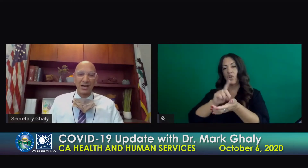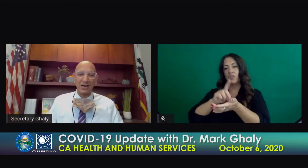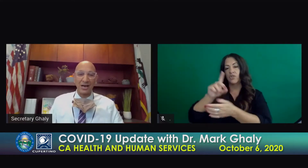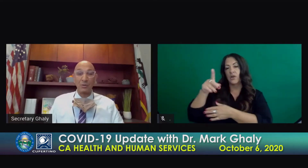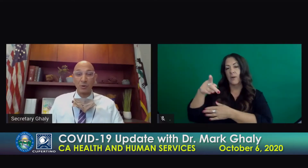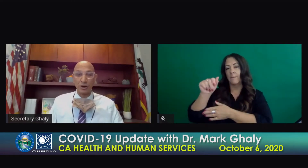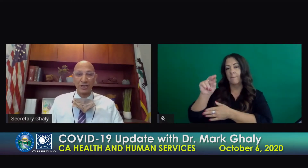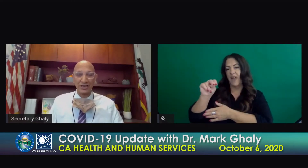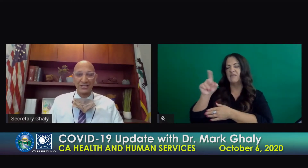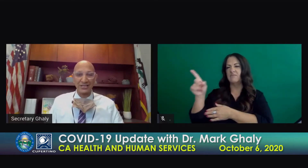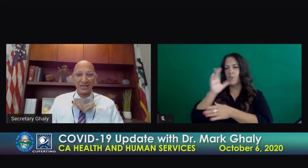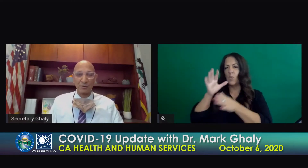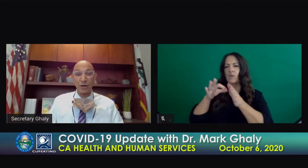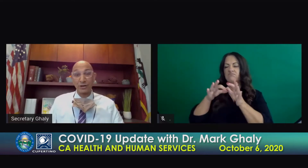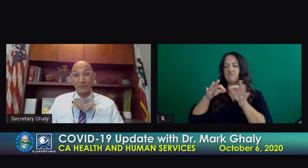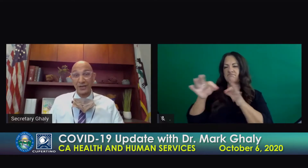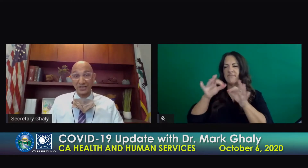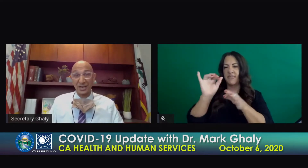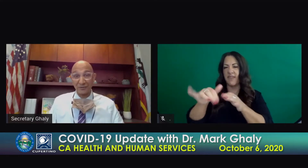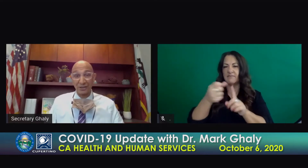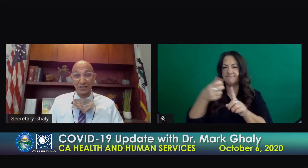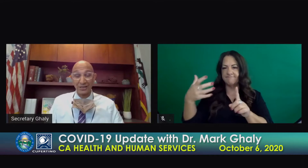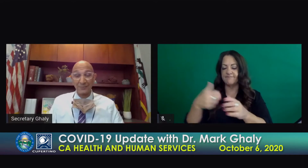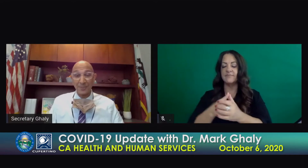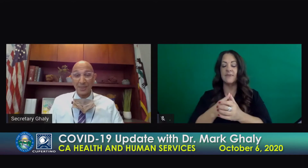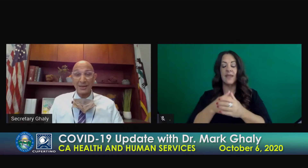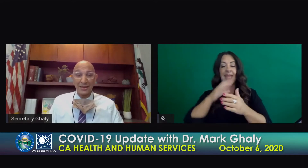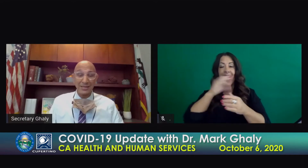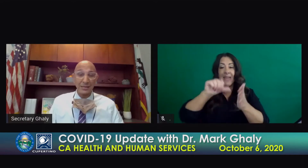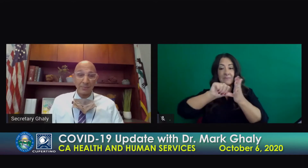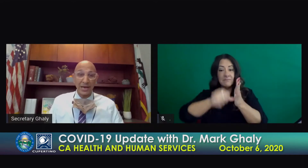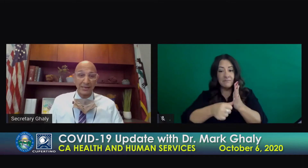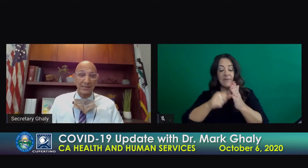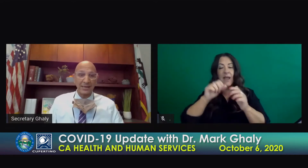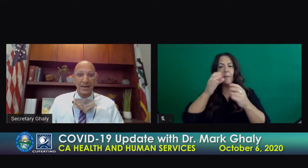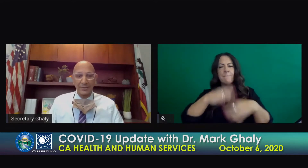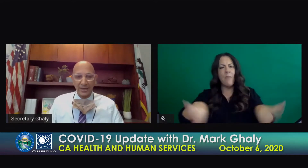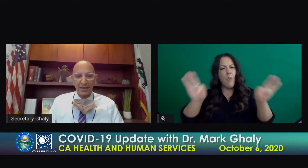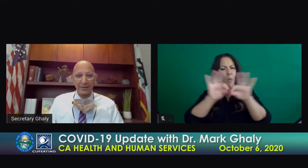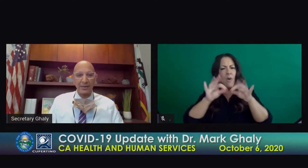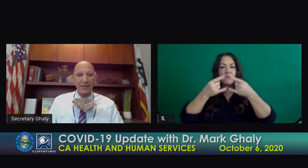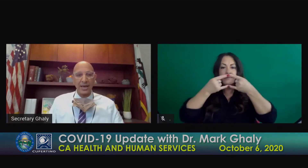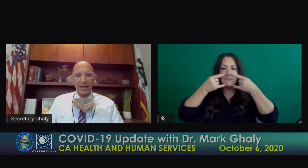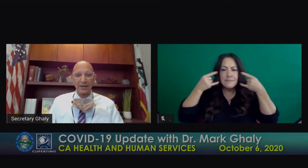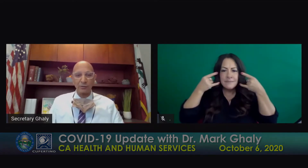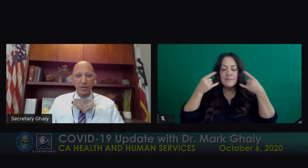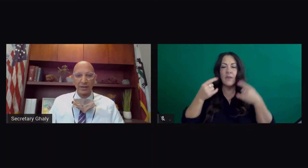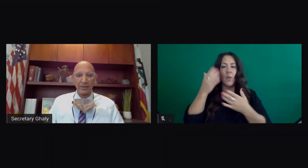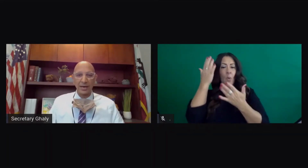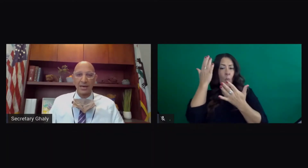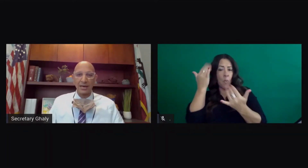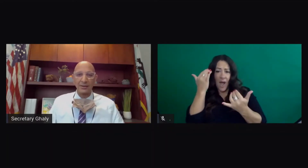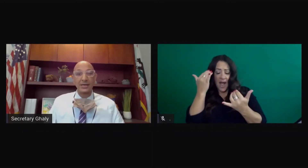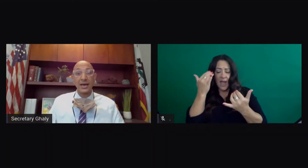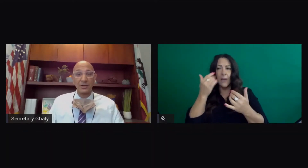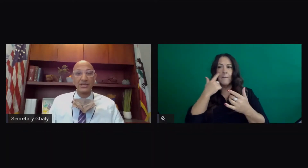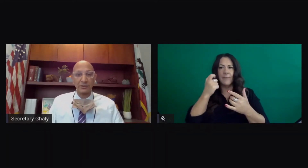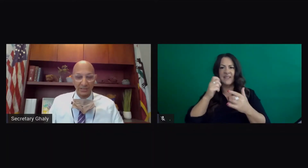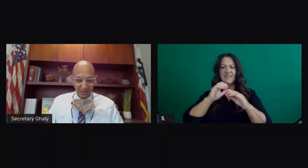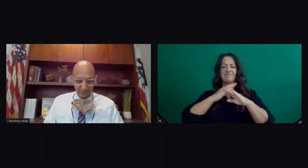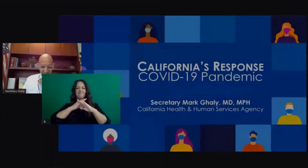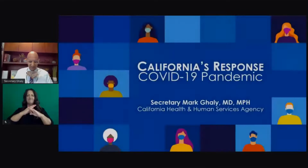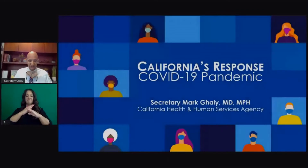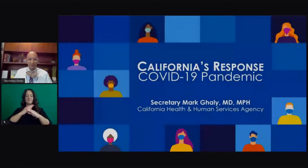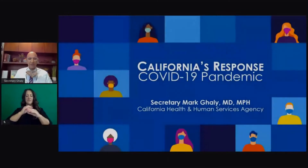about how important it is to wear your face covering and the impact, and then end with the county